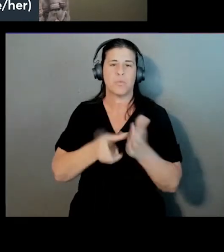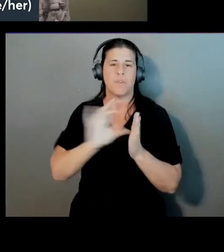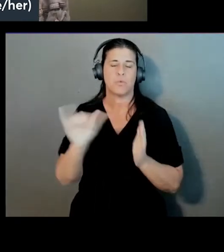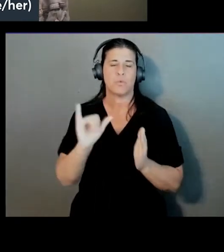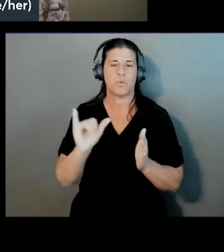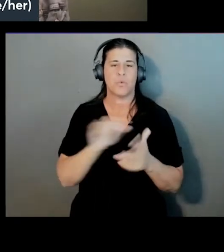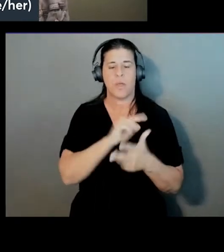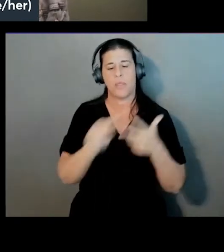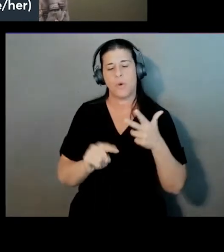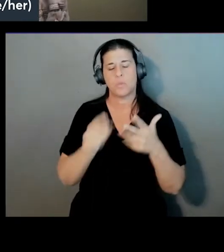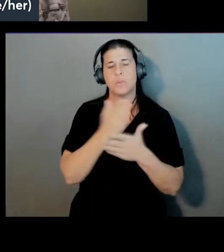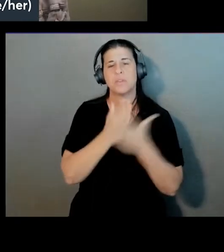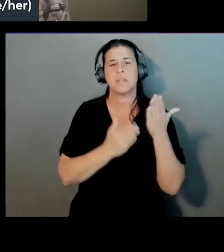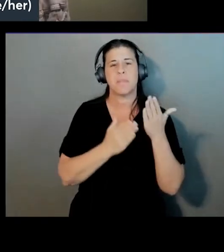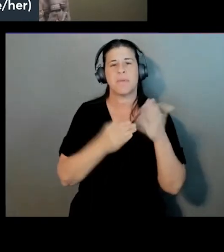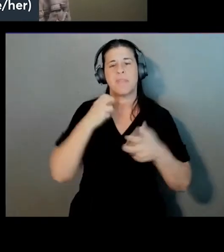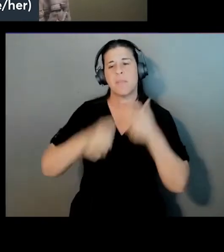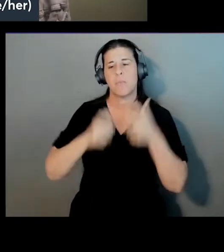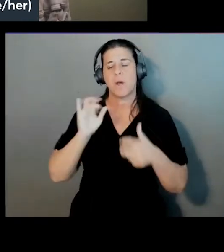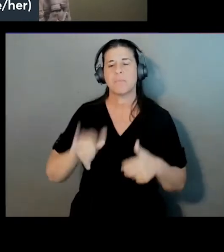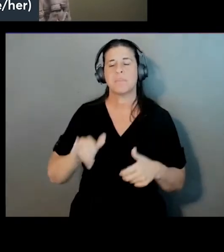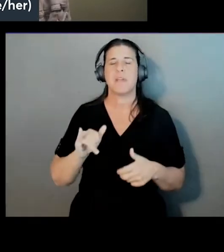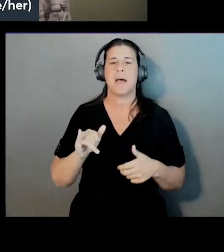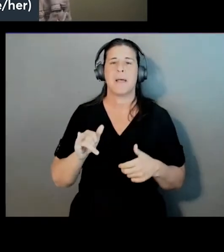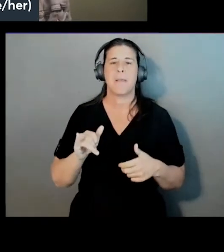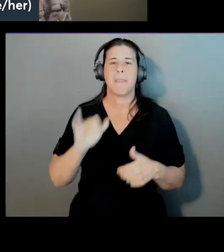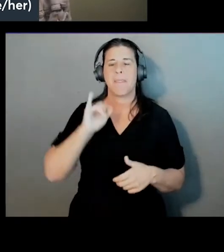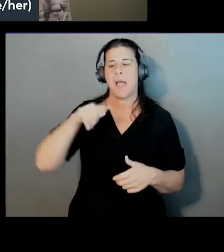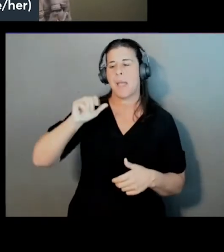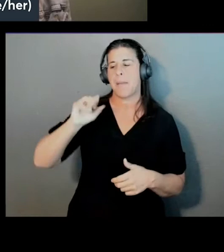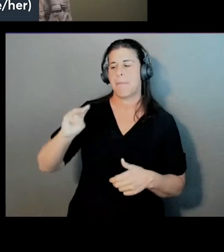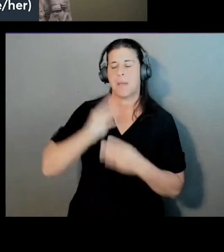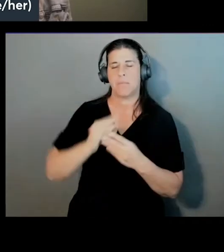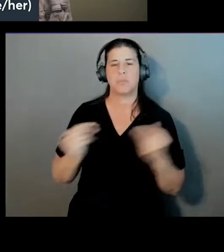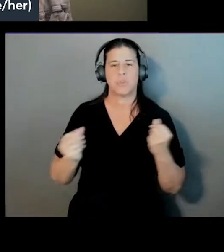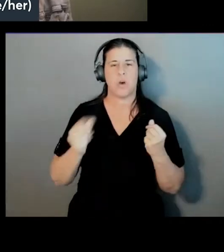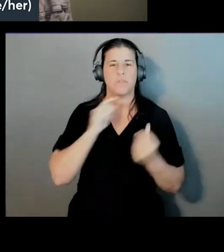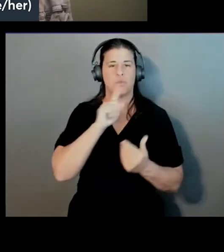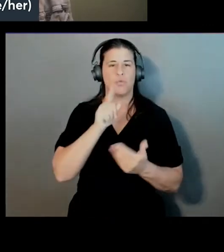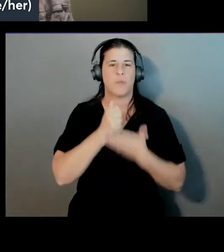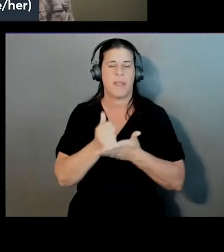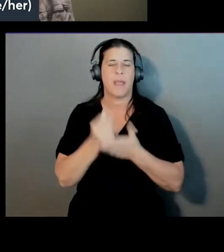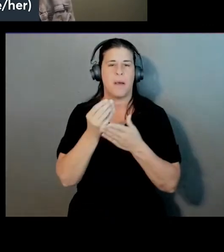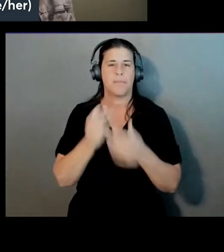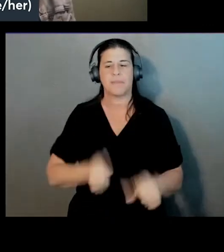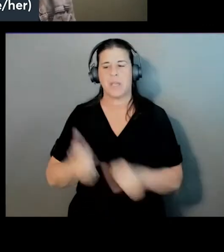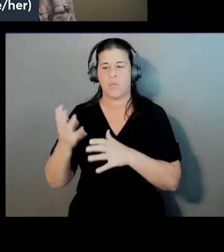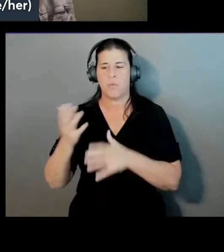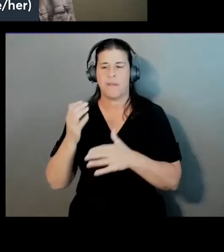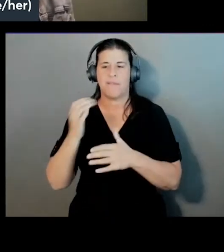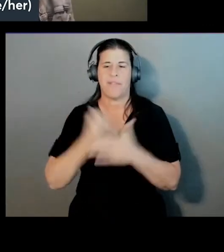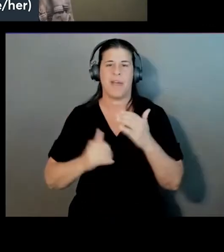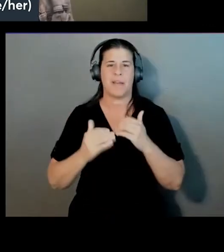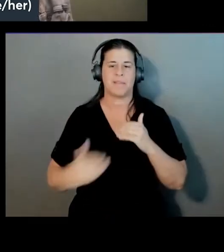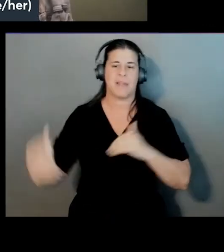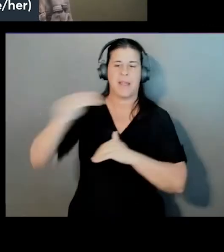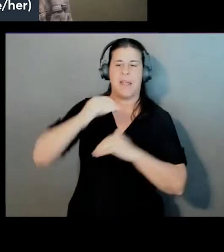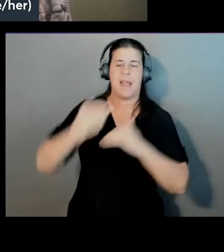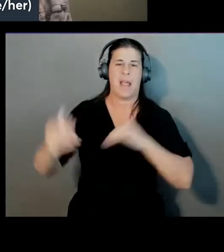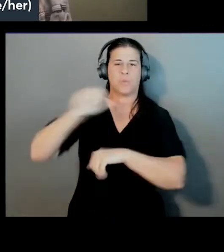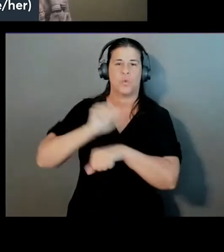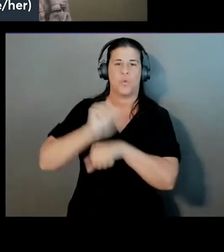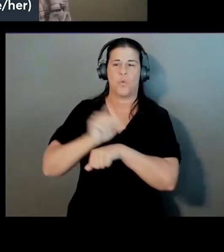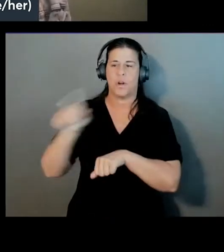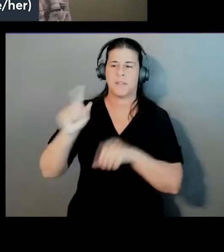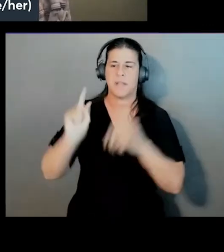of the problems that Ipam solves to help eliminate a lot of that overhead that our customers were doing manually with